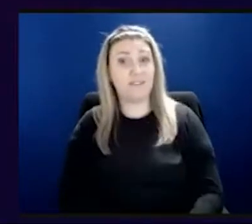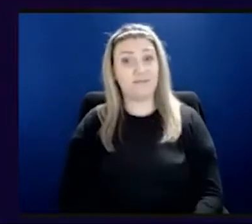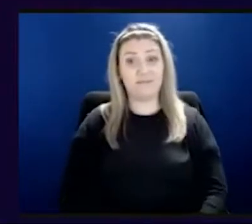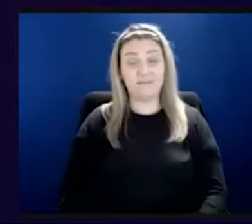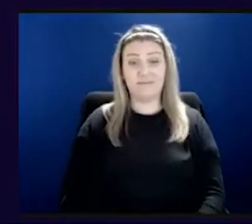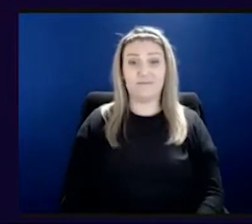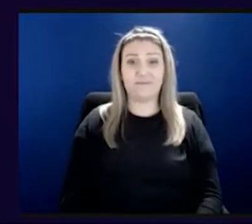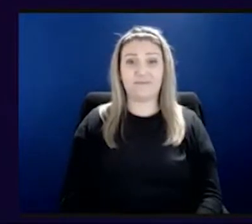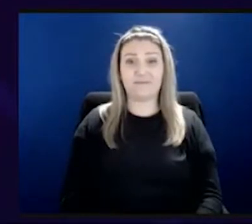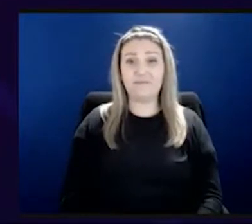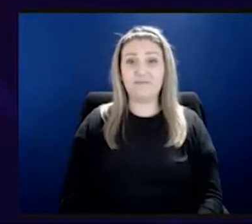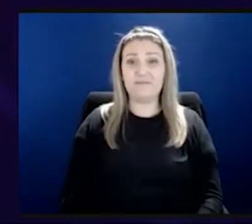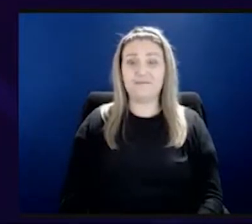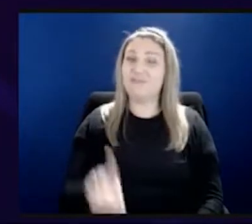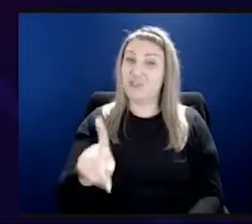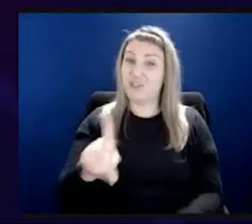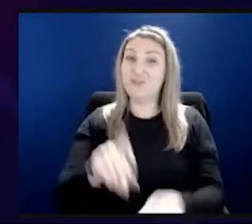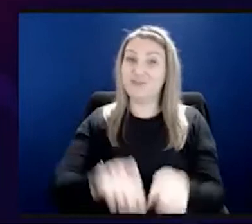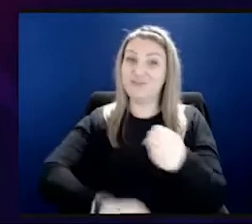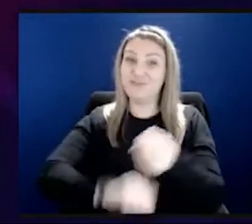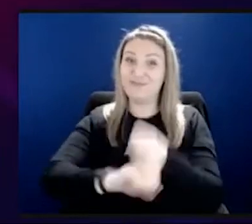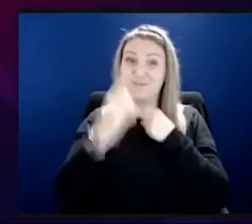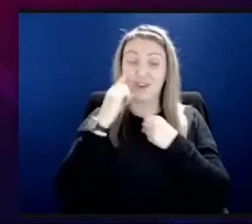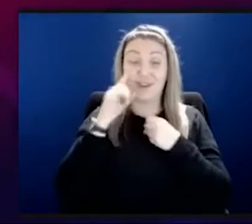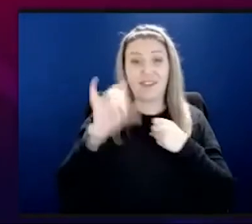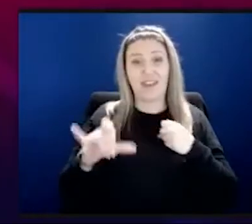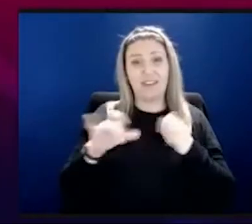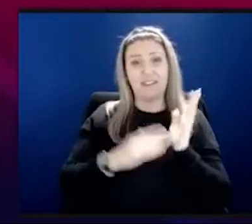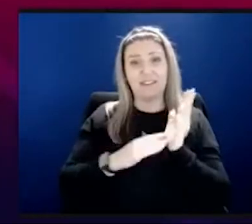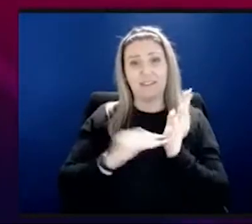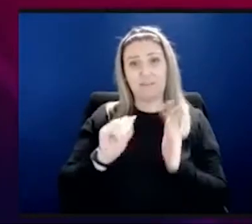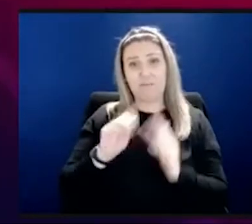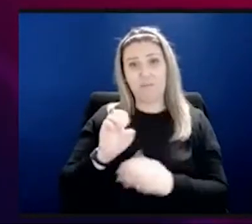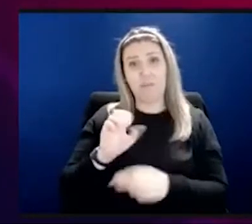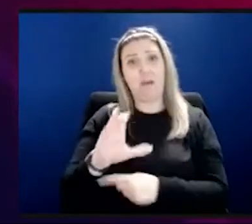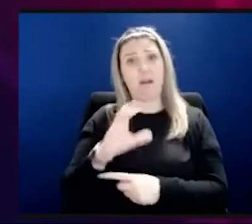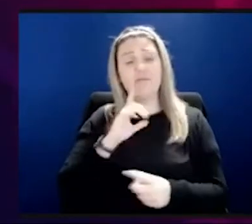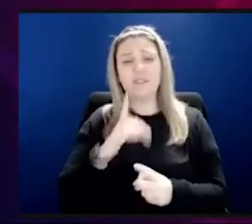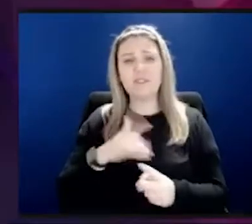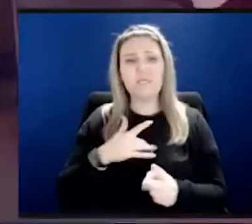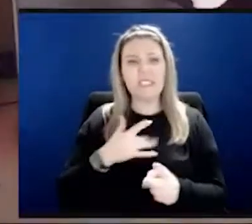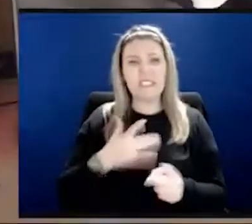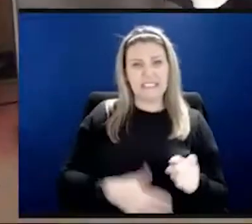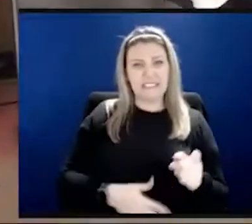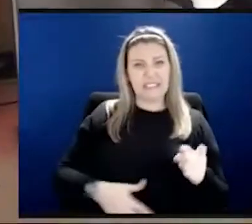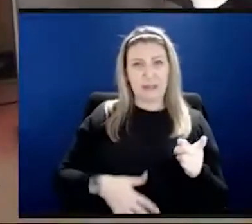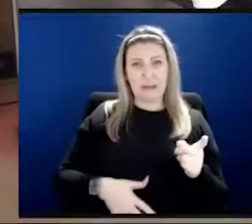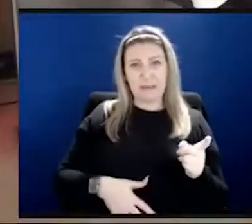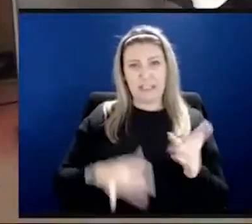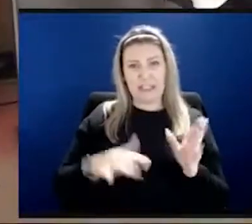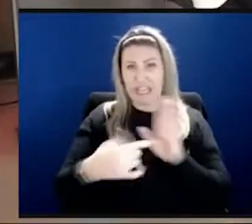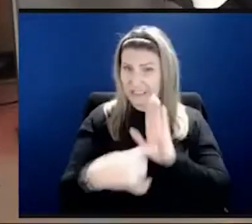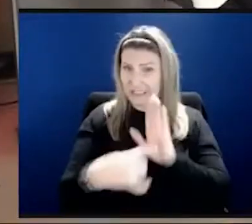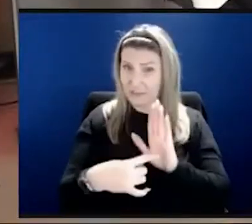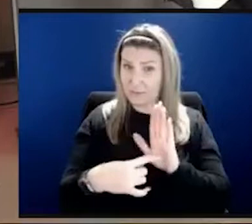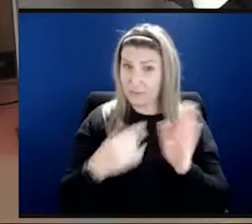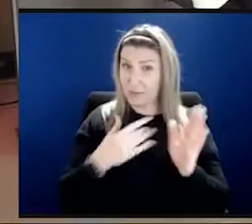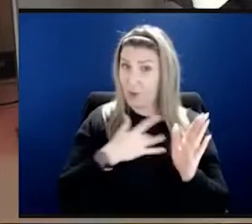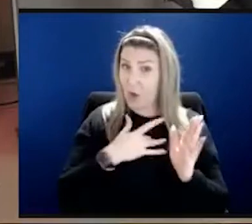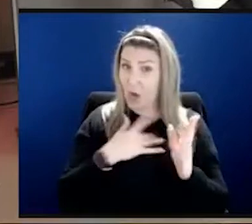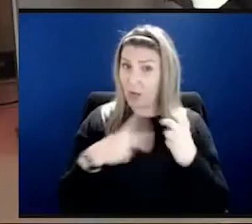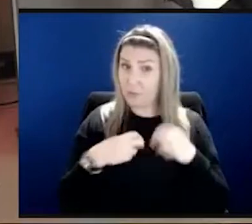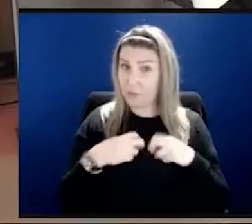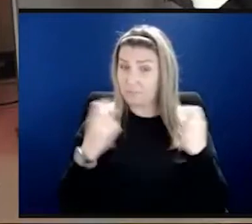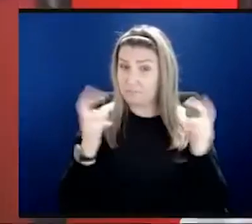You're an advocate for that. Dr. Abicht, is the feeling that you have something wrong with your stomach a sign of heart trouble? It can be.